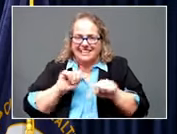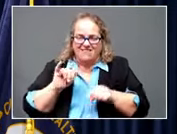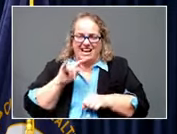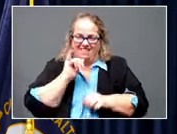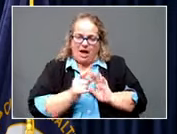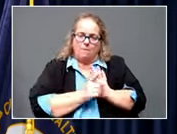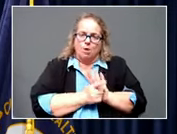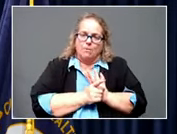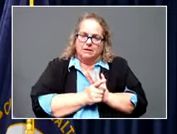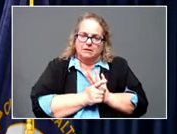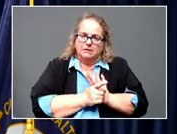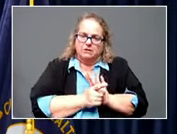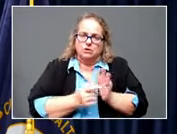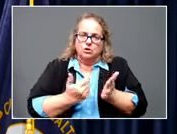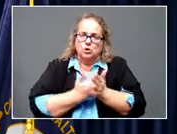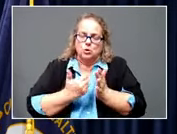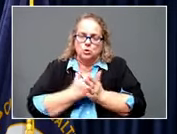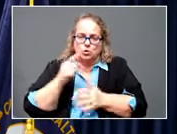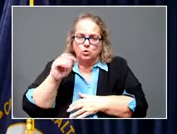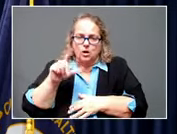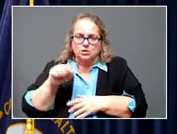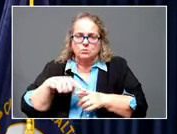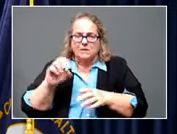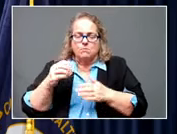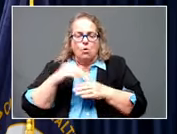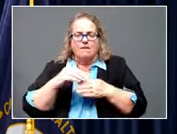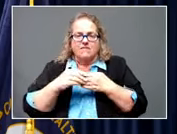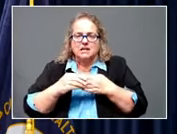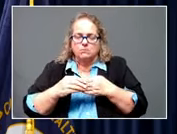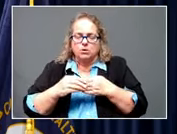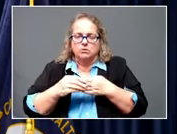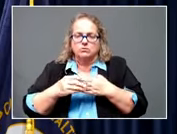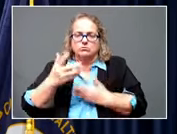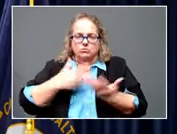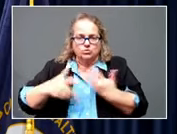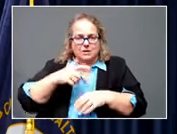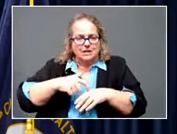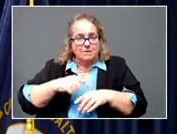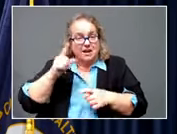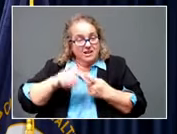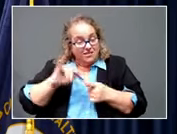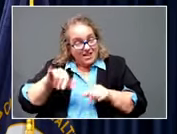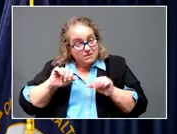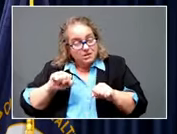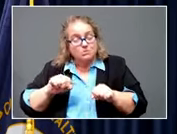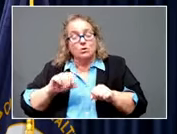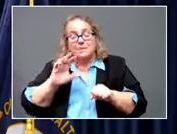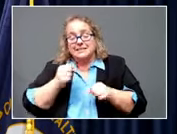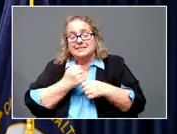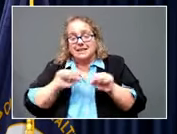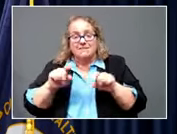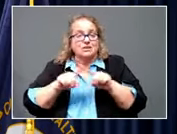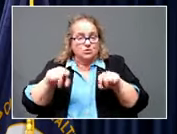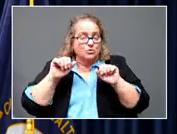more flexible and enjoying time around one another. But until that's possible, continue to try to be as safe as you can. Listen, we can